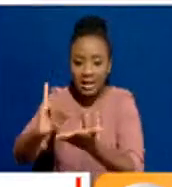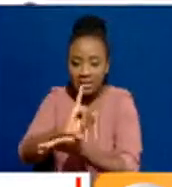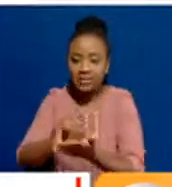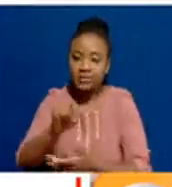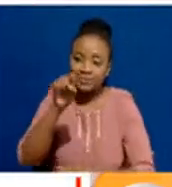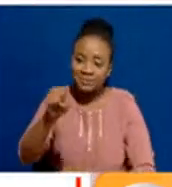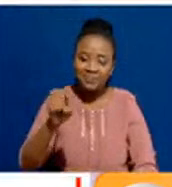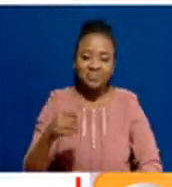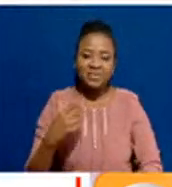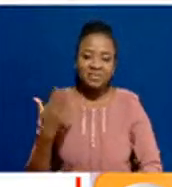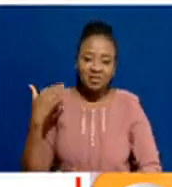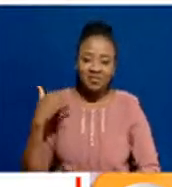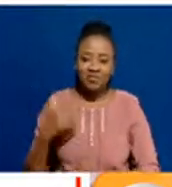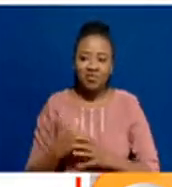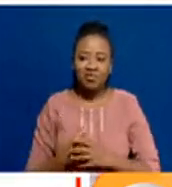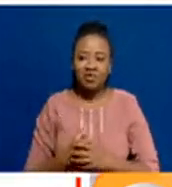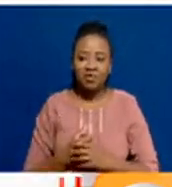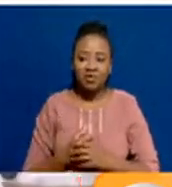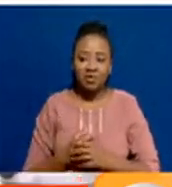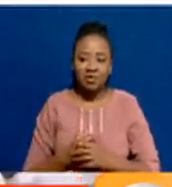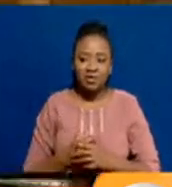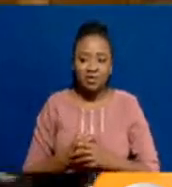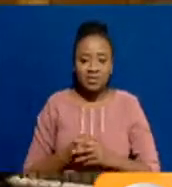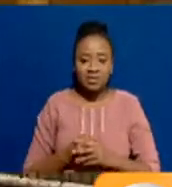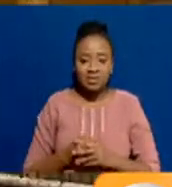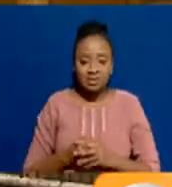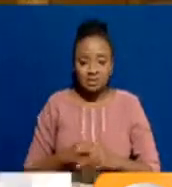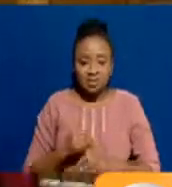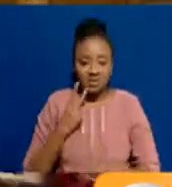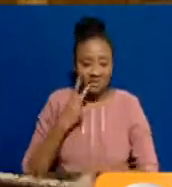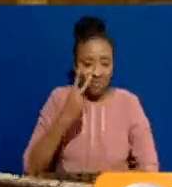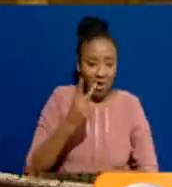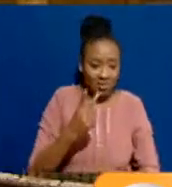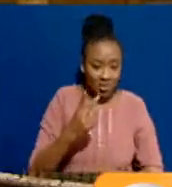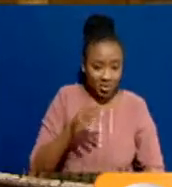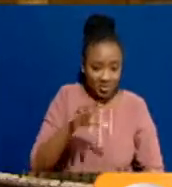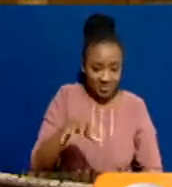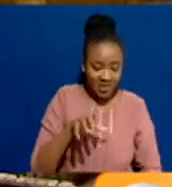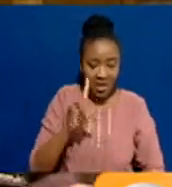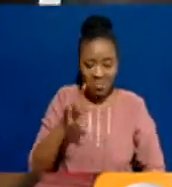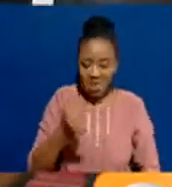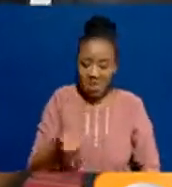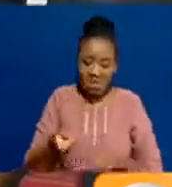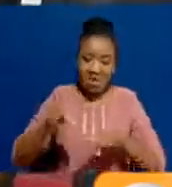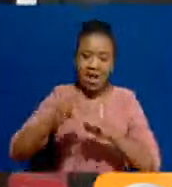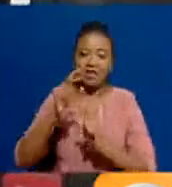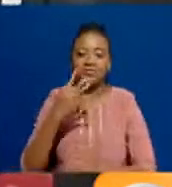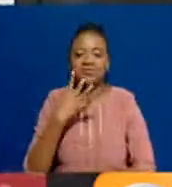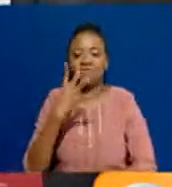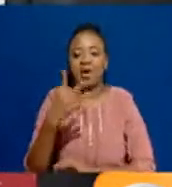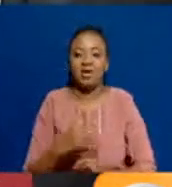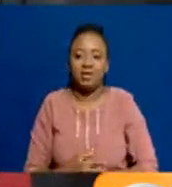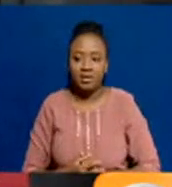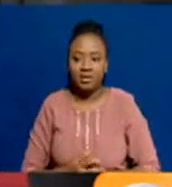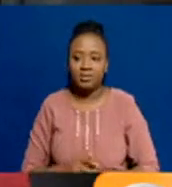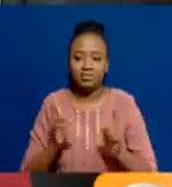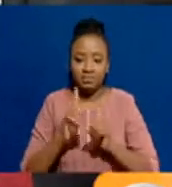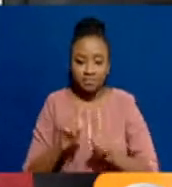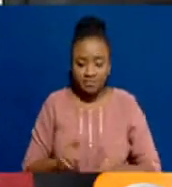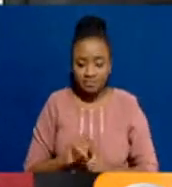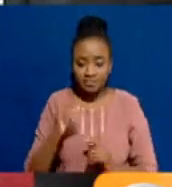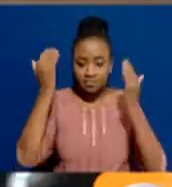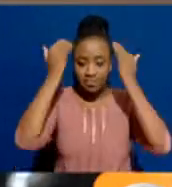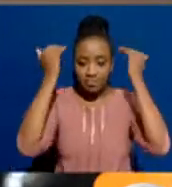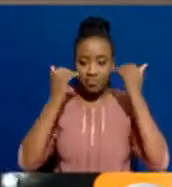sasa inapanda mpaka shilingi 400. The move by EPRA, which came despite two High Court orders that